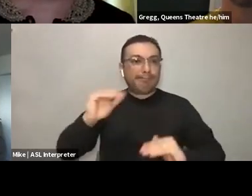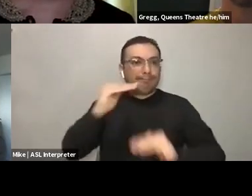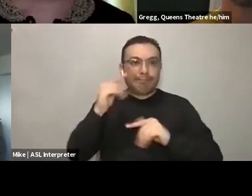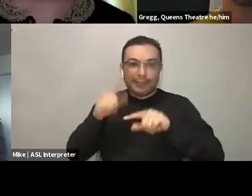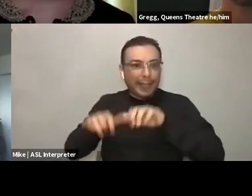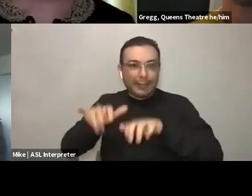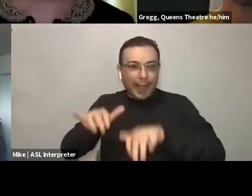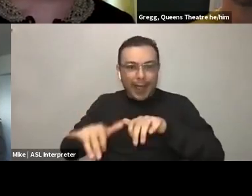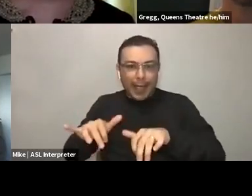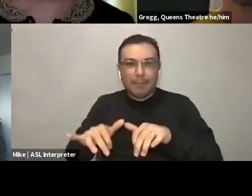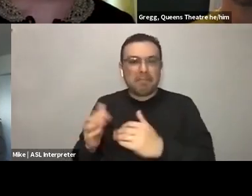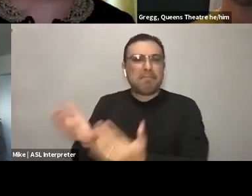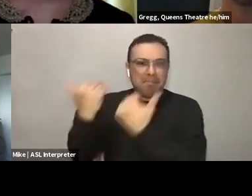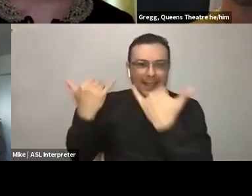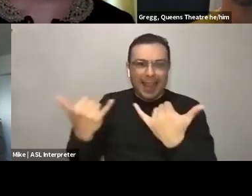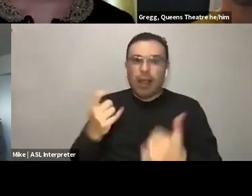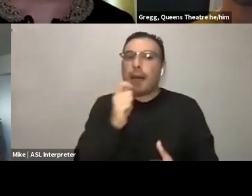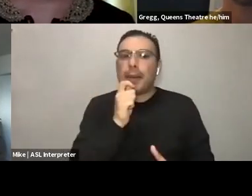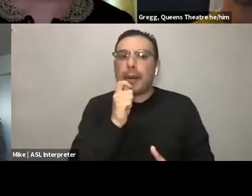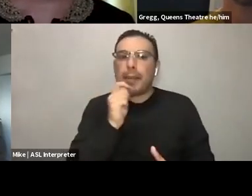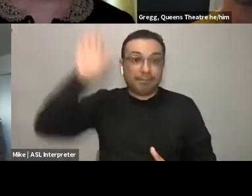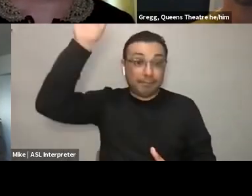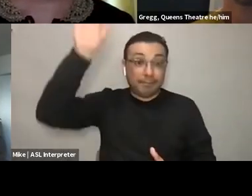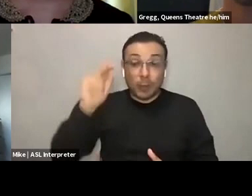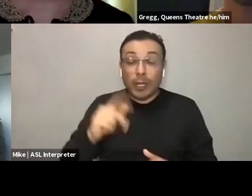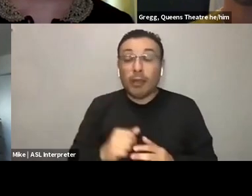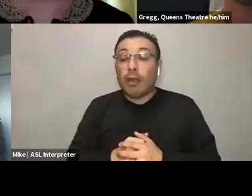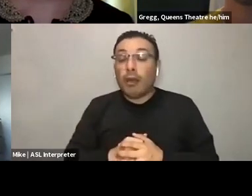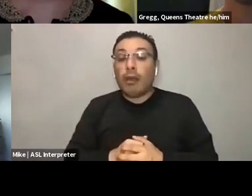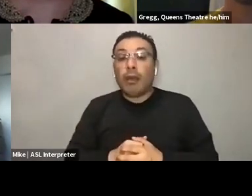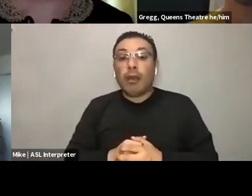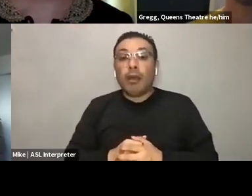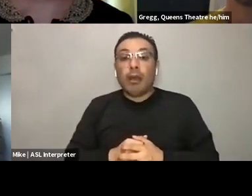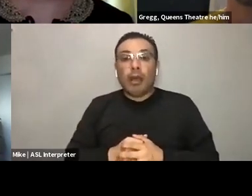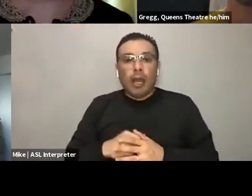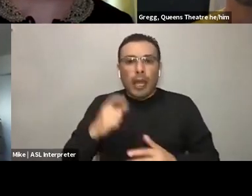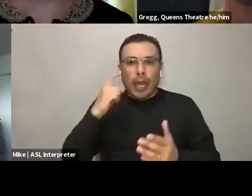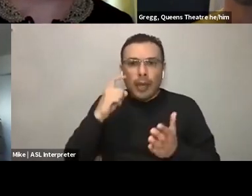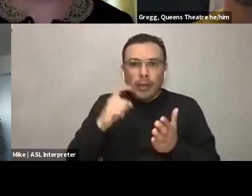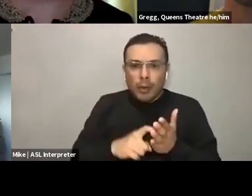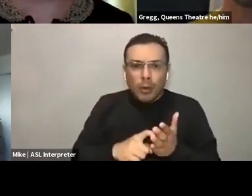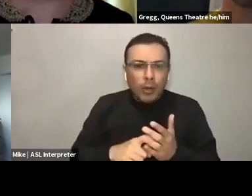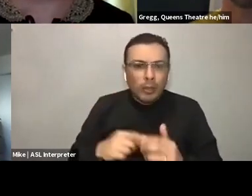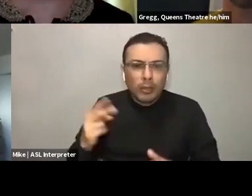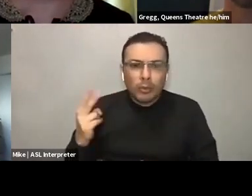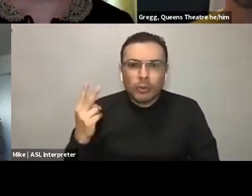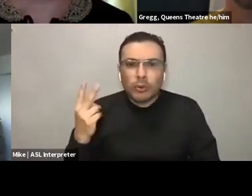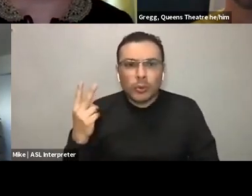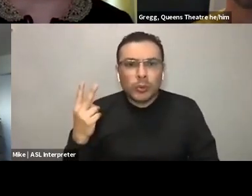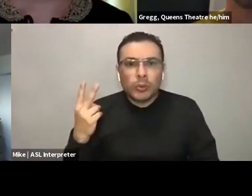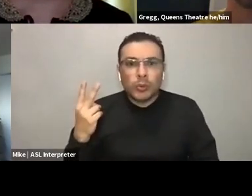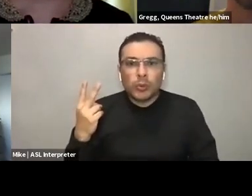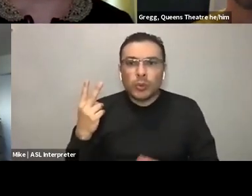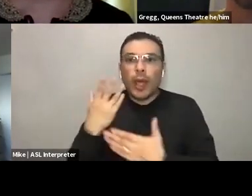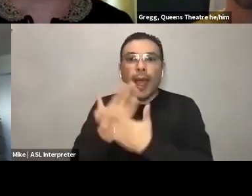want to, um, let's see. Uh, I am seeing, I am seeing two raised hands.